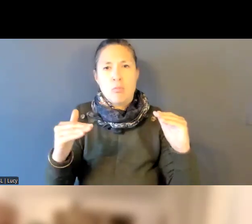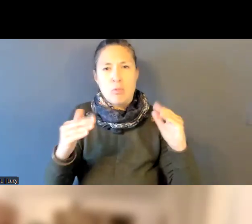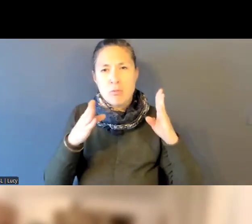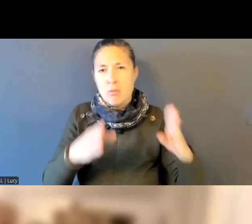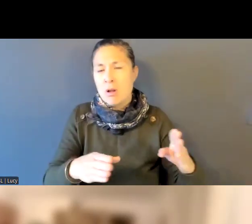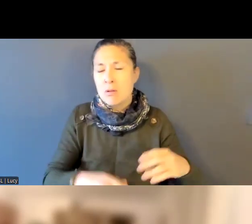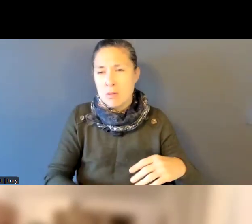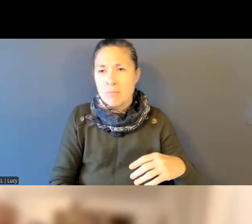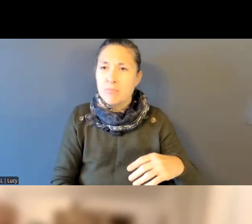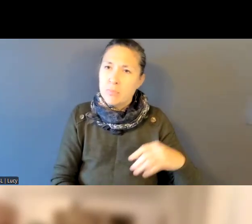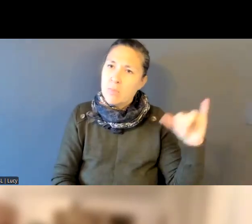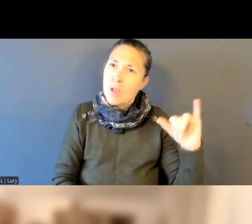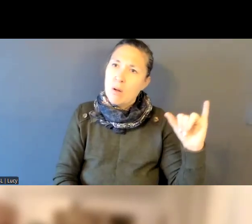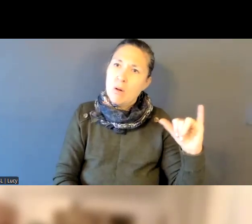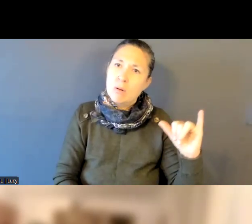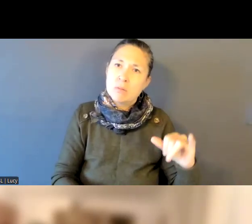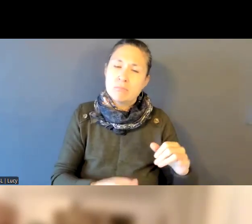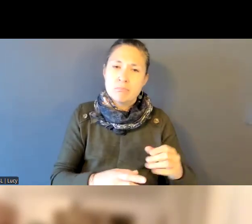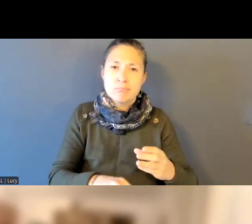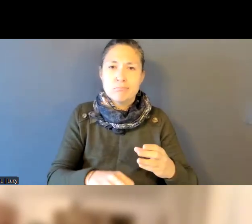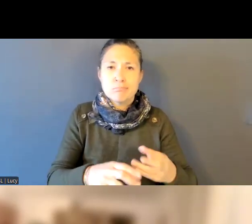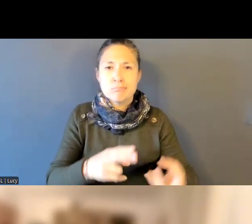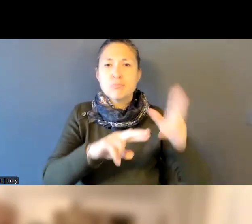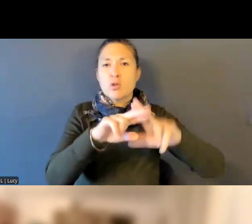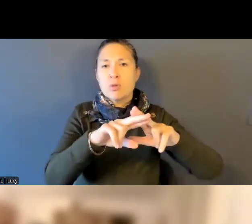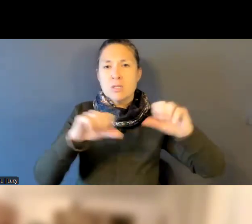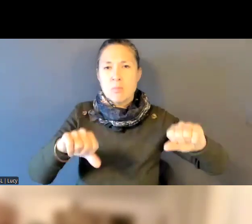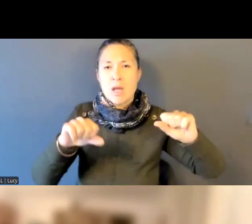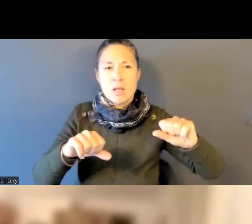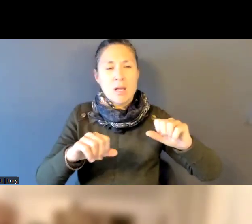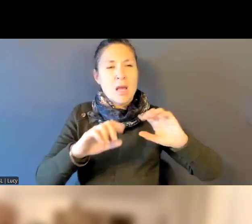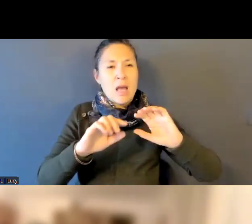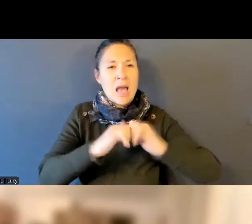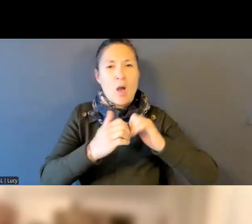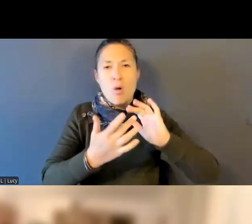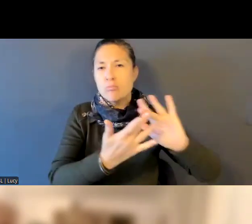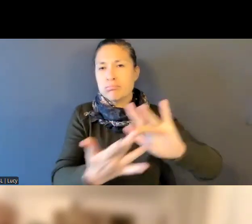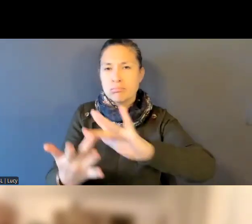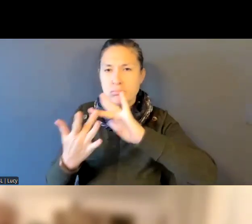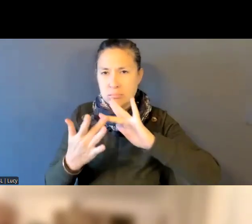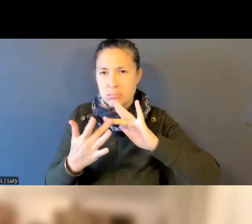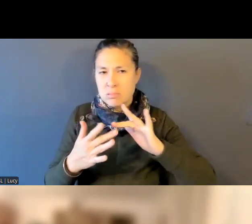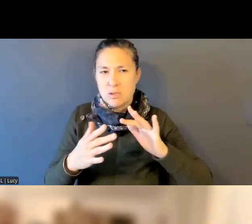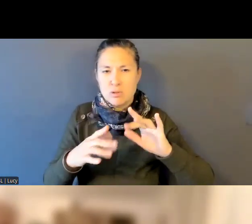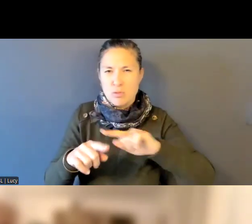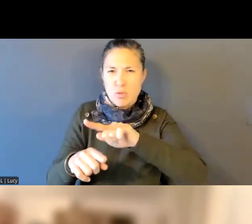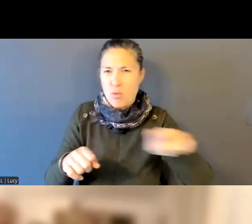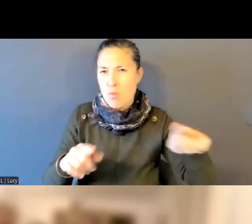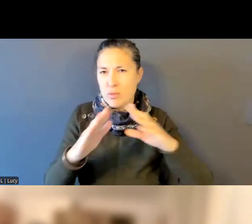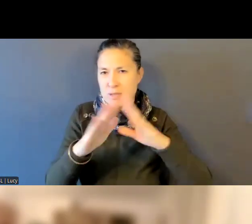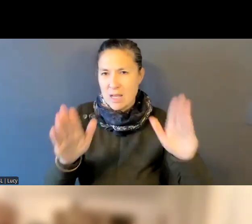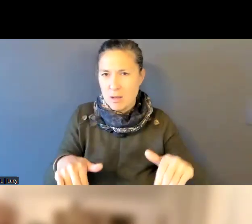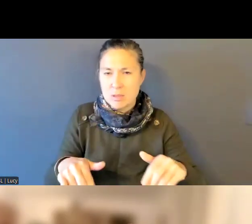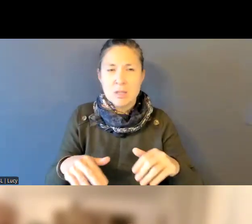enhanced capacity for outreach and engagement to those households, and flexibility to